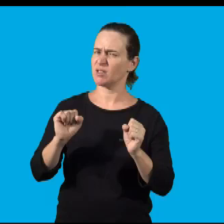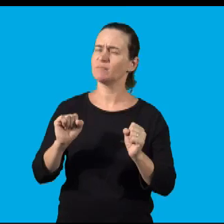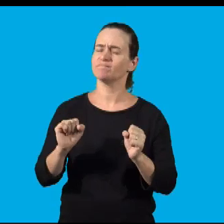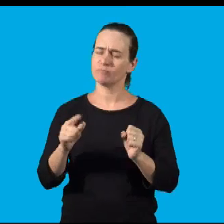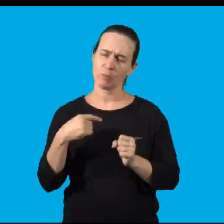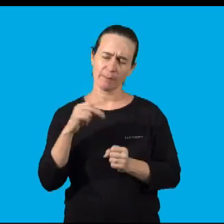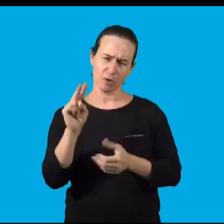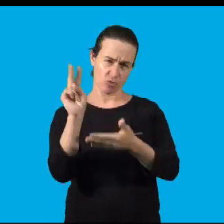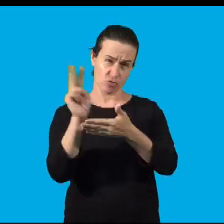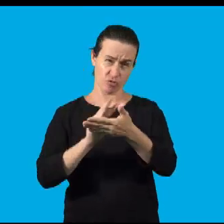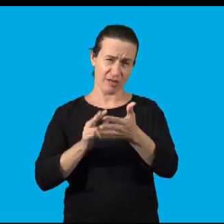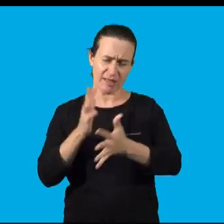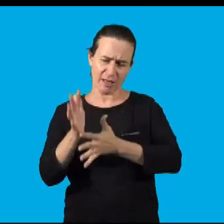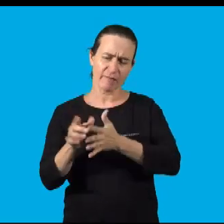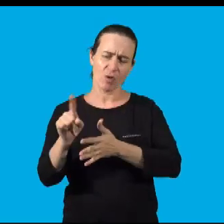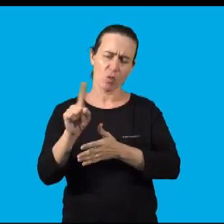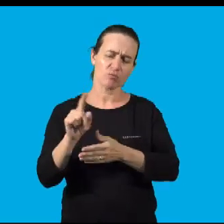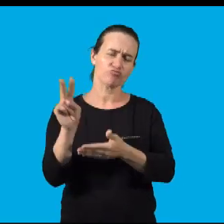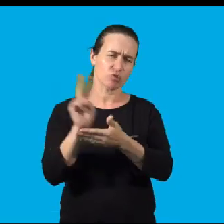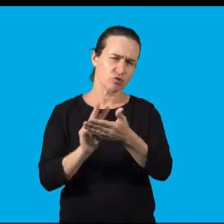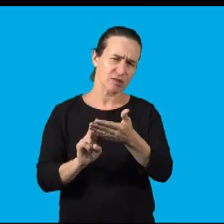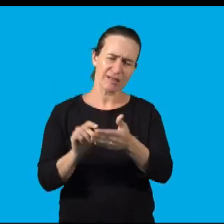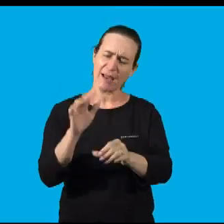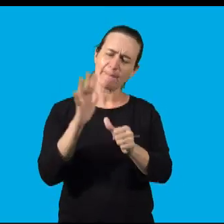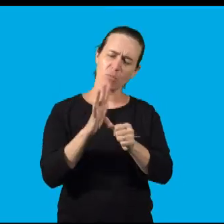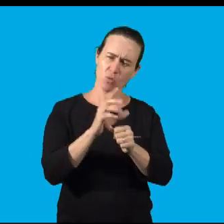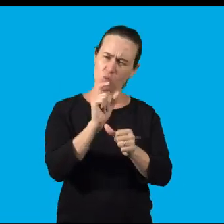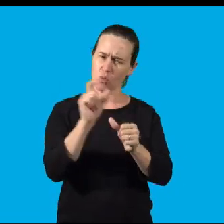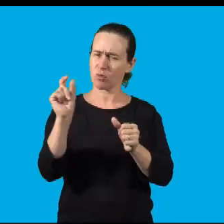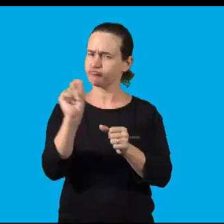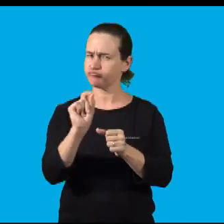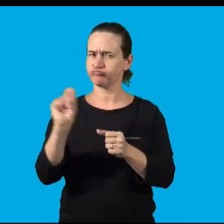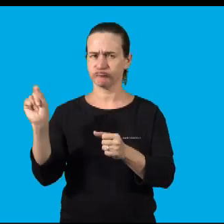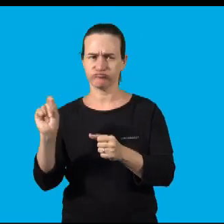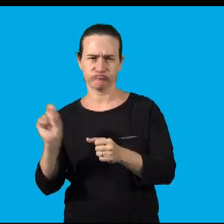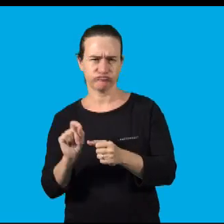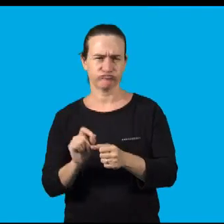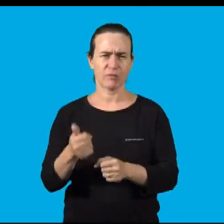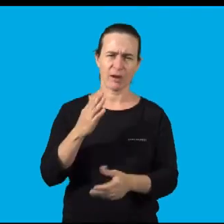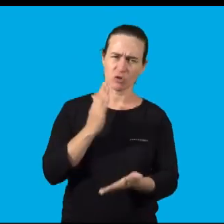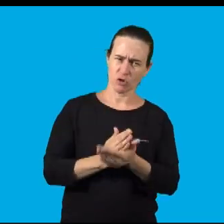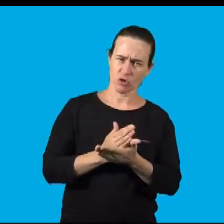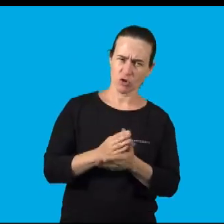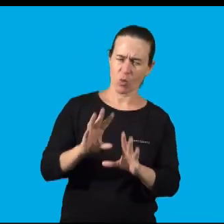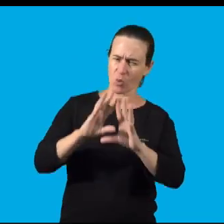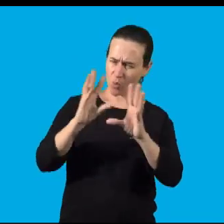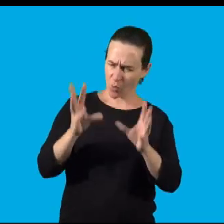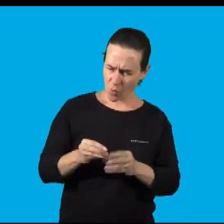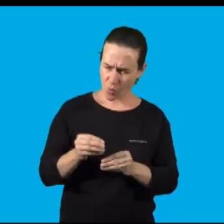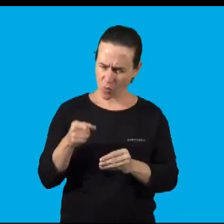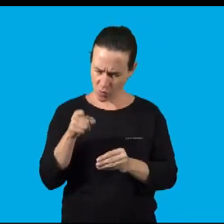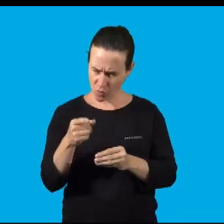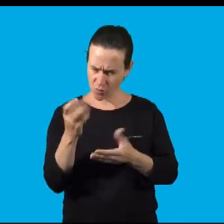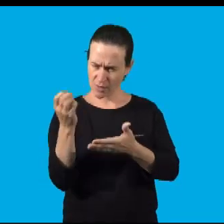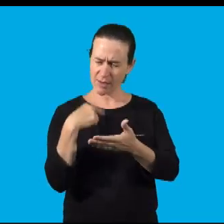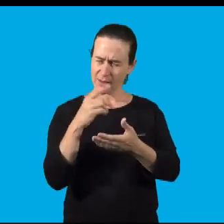extent. So, read the question set very carefully. Underline the key words of the topic. Ensure all the aspects of the essay